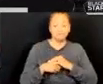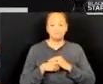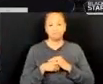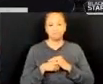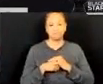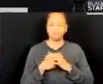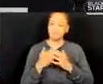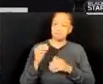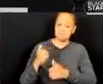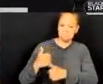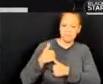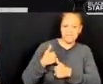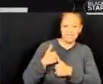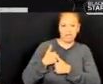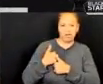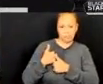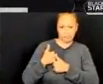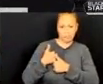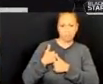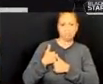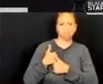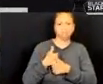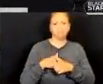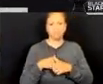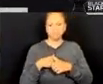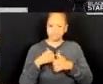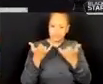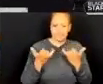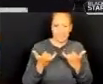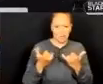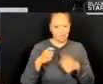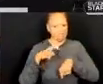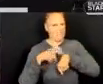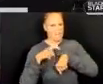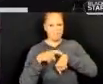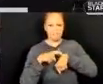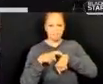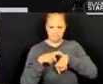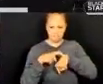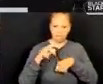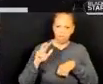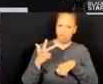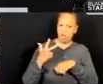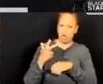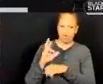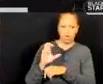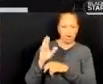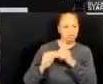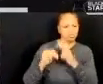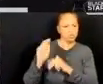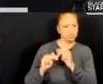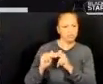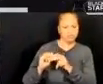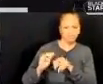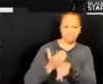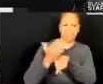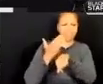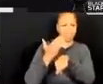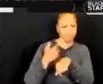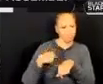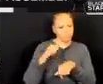Reconstruction. We are not an insurrection, but we are a resurrection.